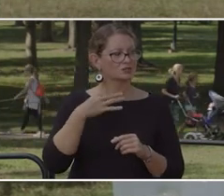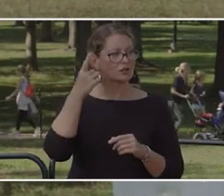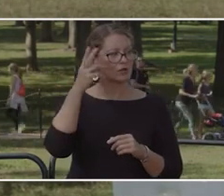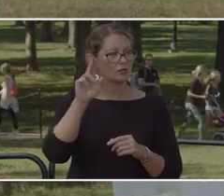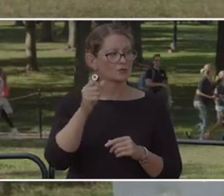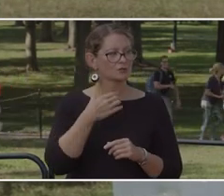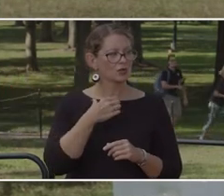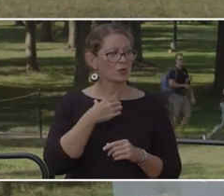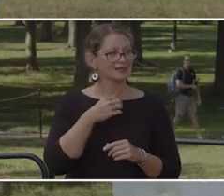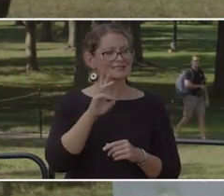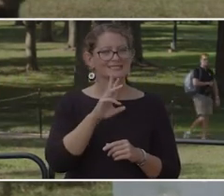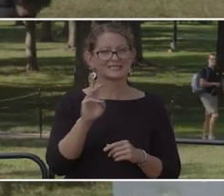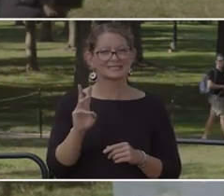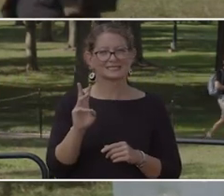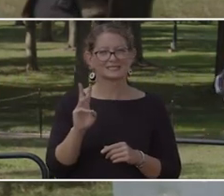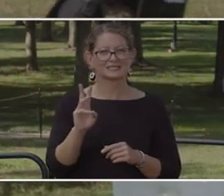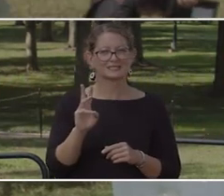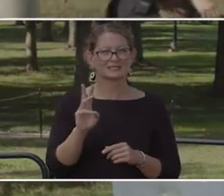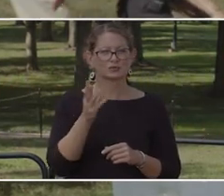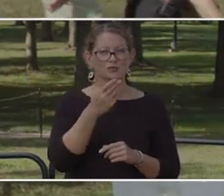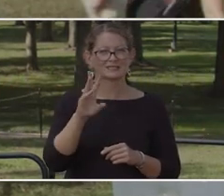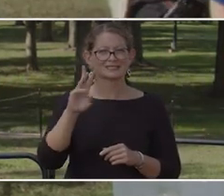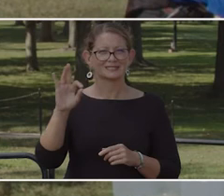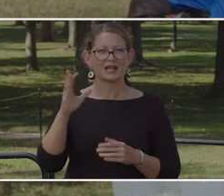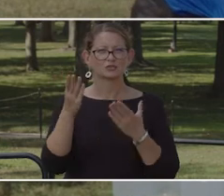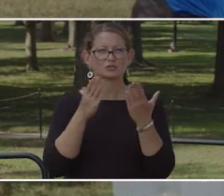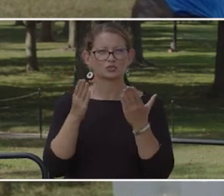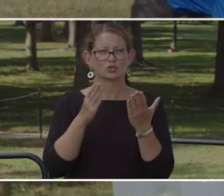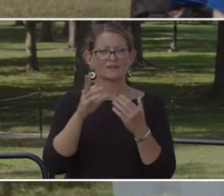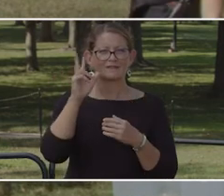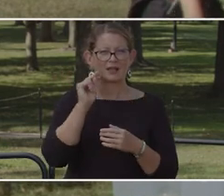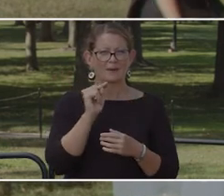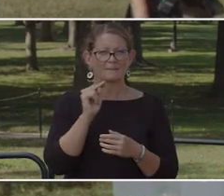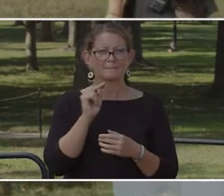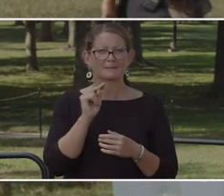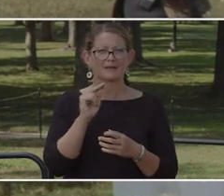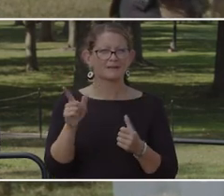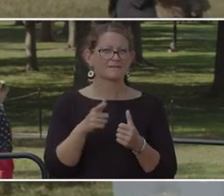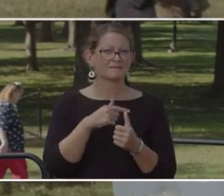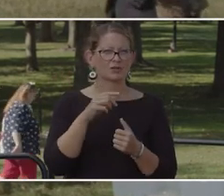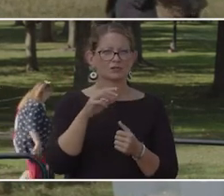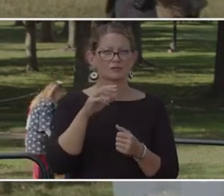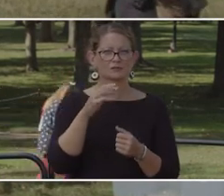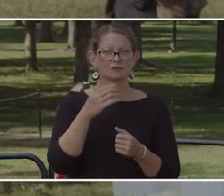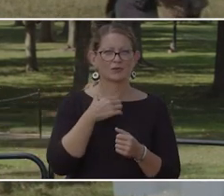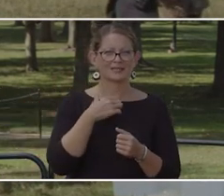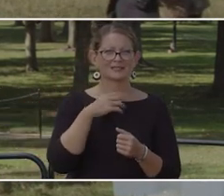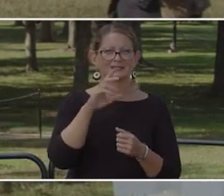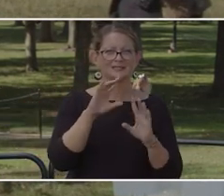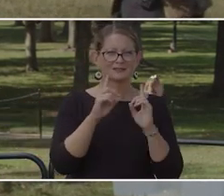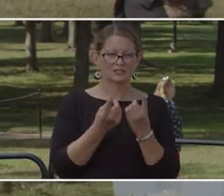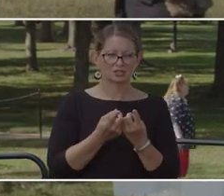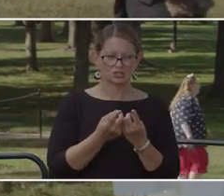U.S. Marine Corps, 66 to 69. He served in Vietnam, 1st Marine Division, 1st Tank